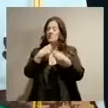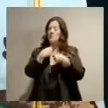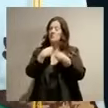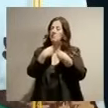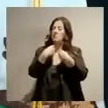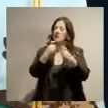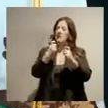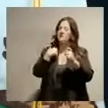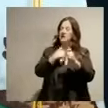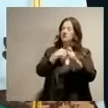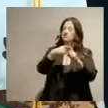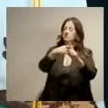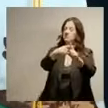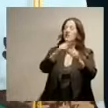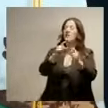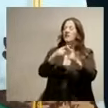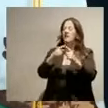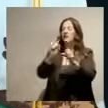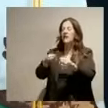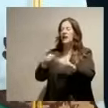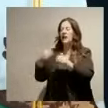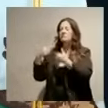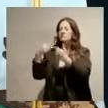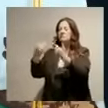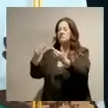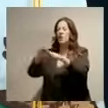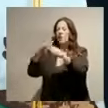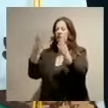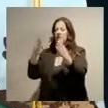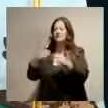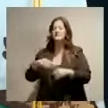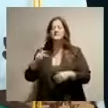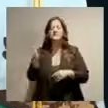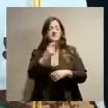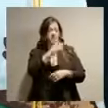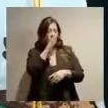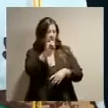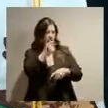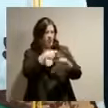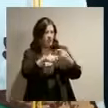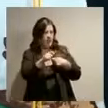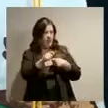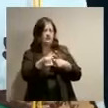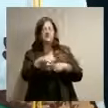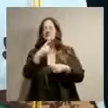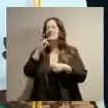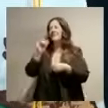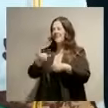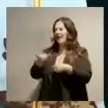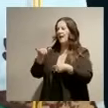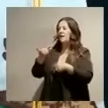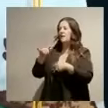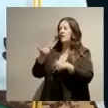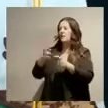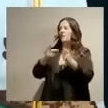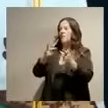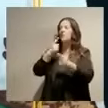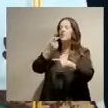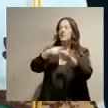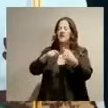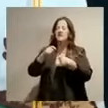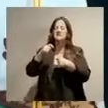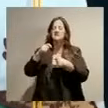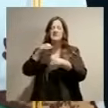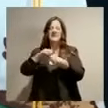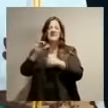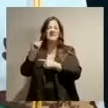Okay, but is the 80% thing still take? So this would replace the January proposal. Okay, because I noticed it said in